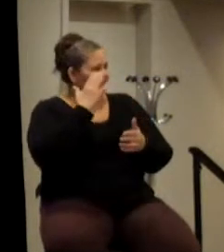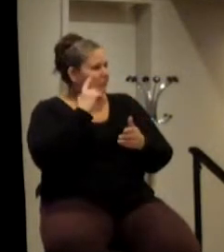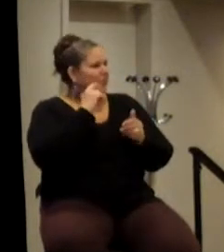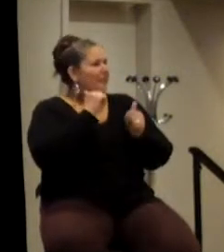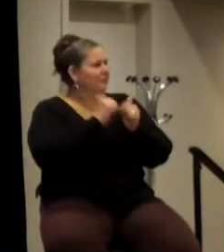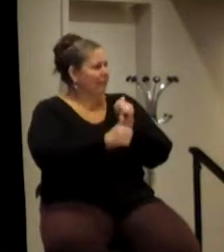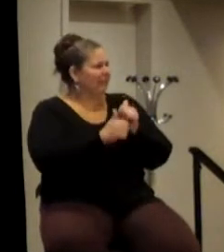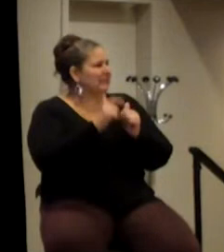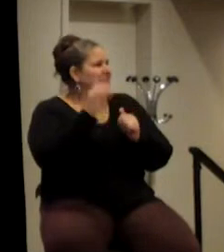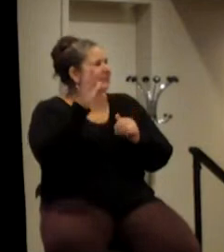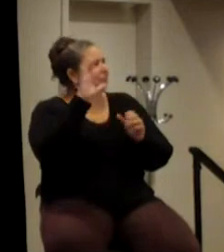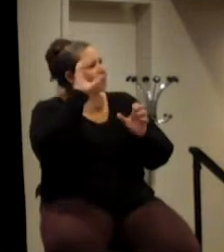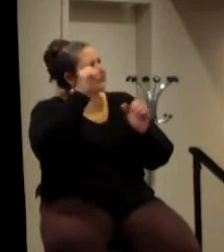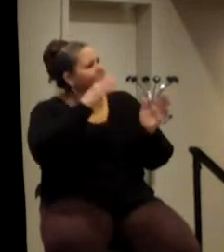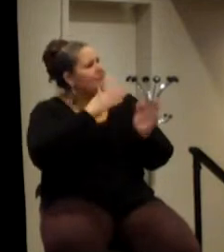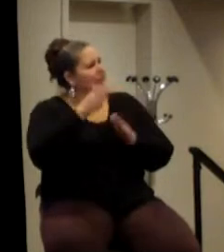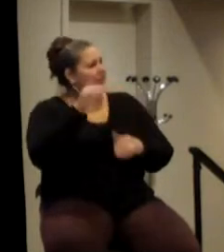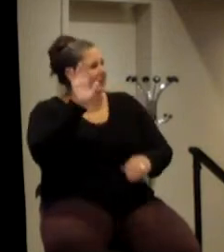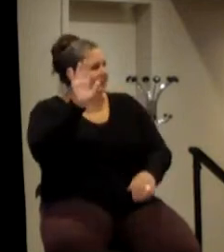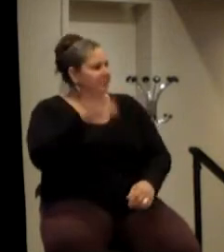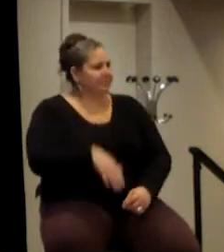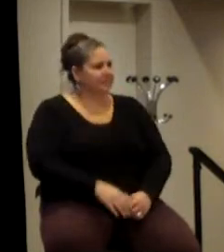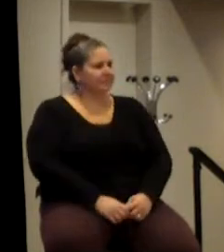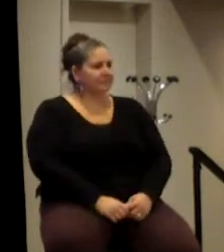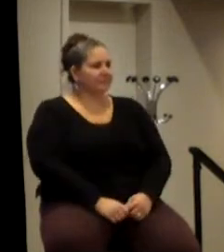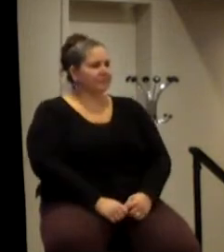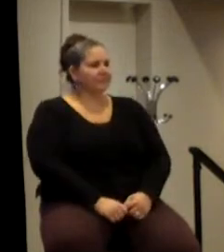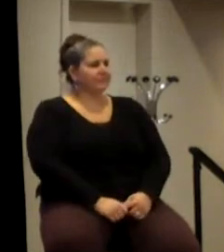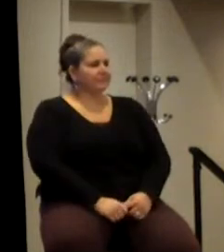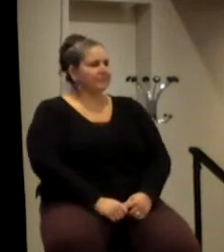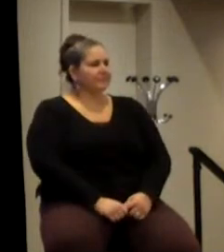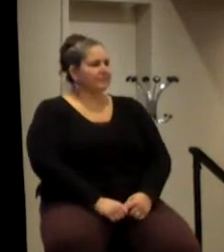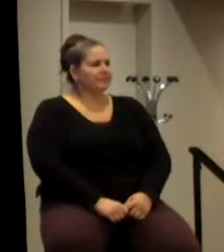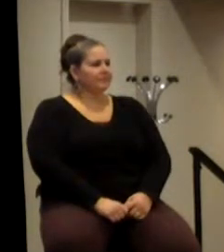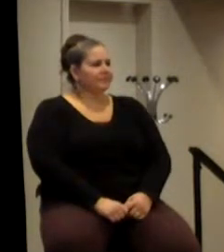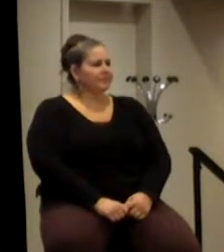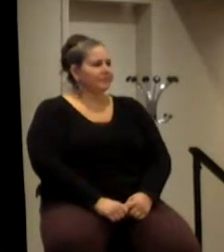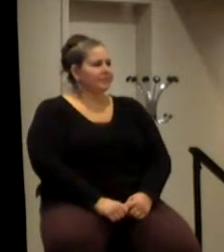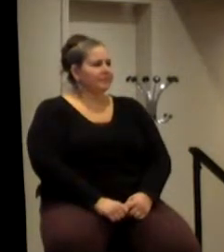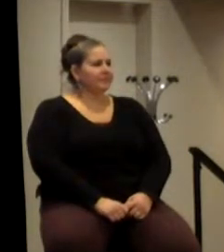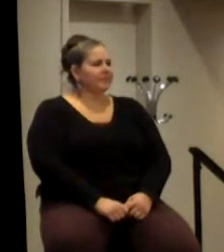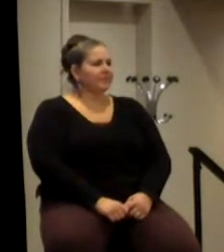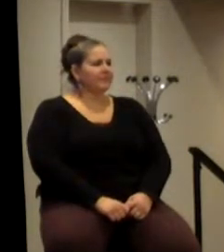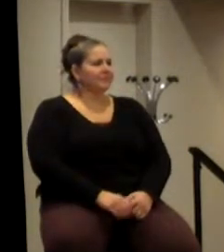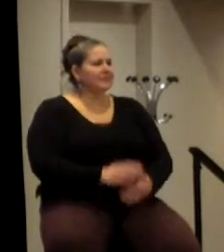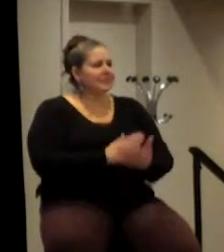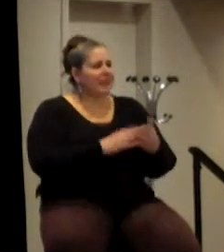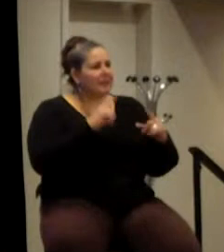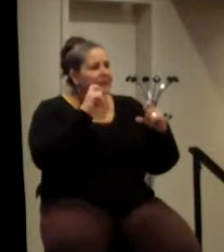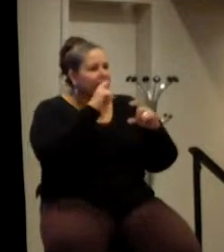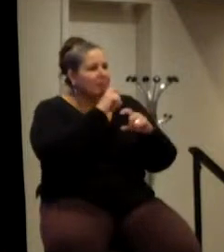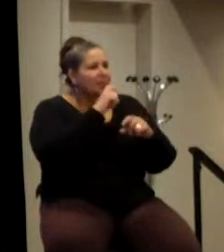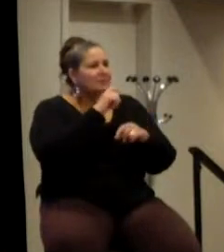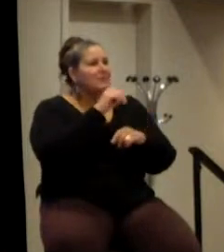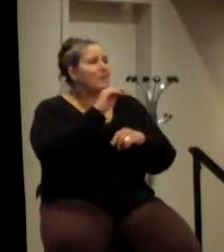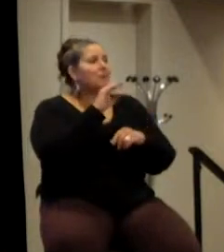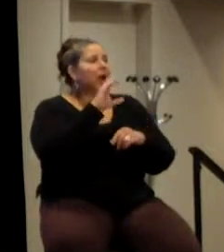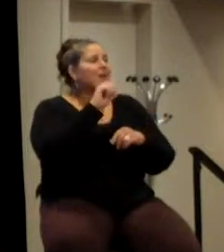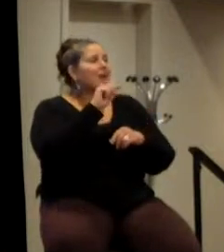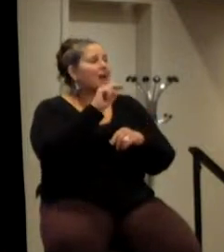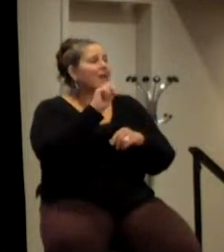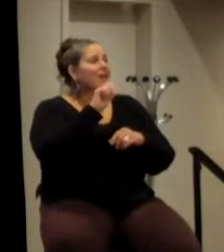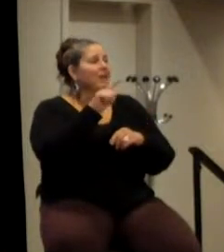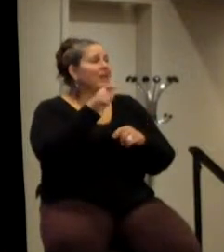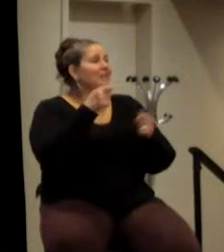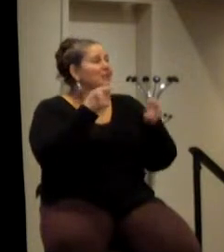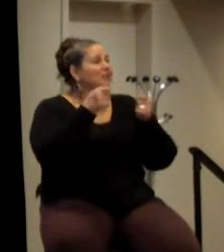question. Some of the complications when McConnell was in charge was that many of his members,